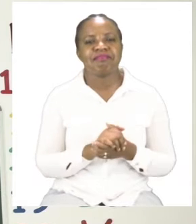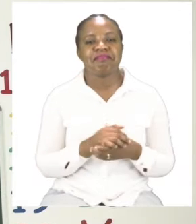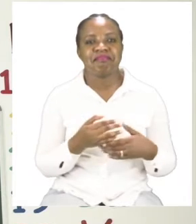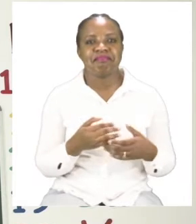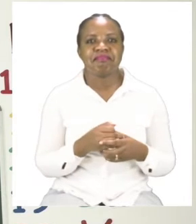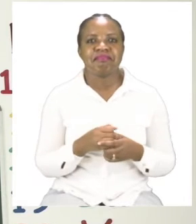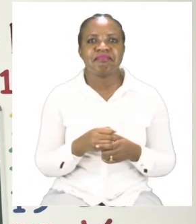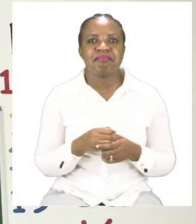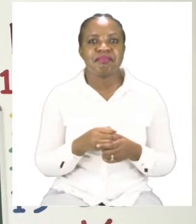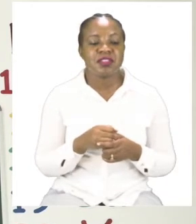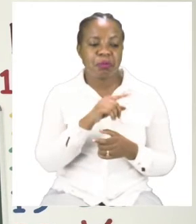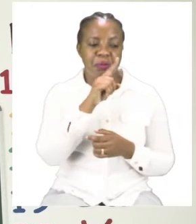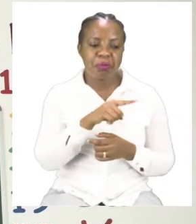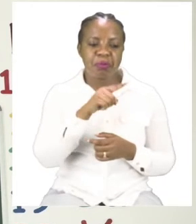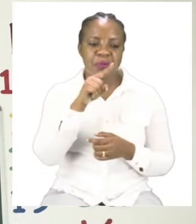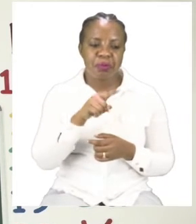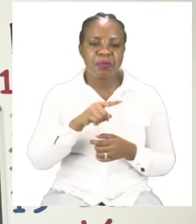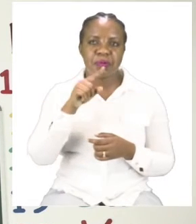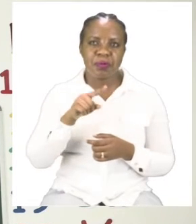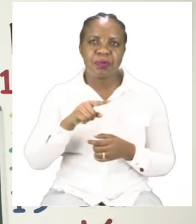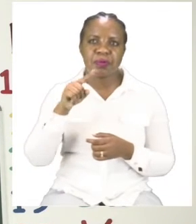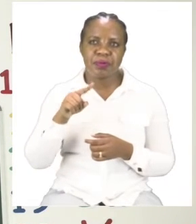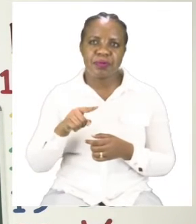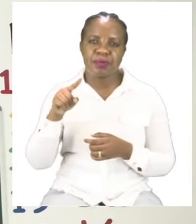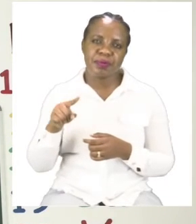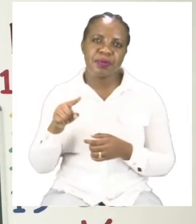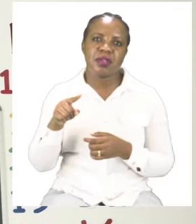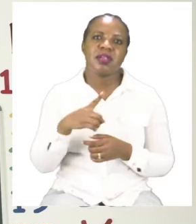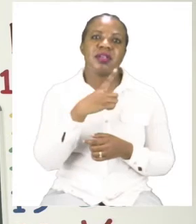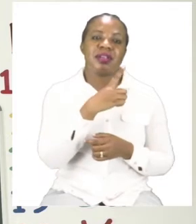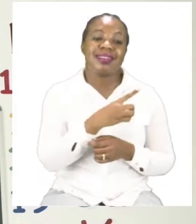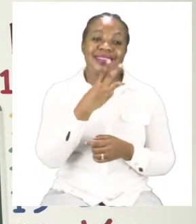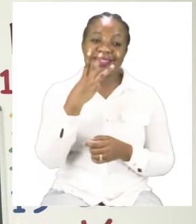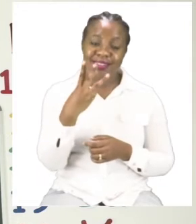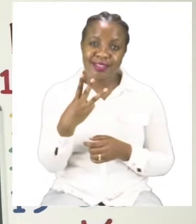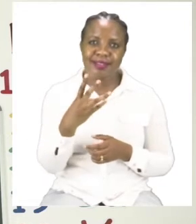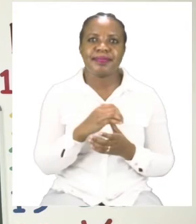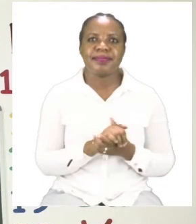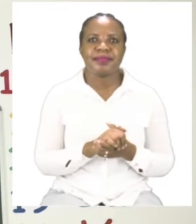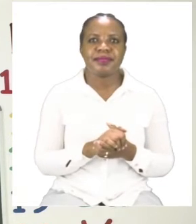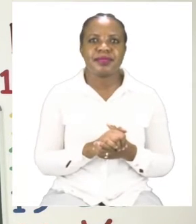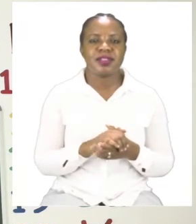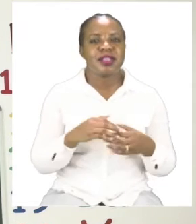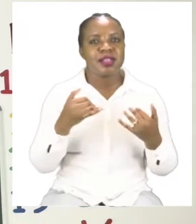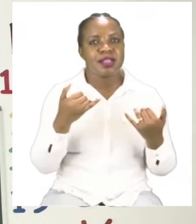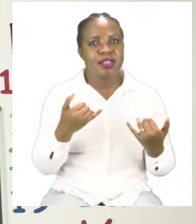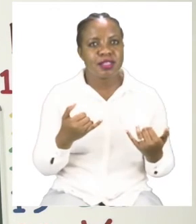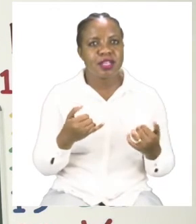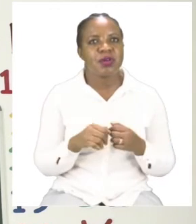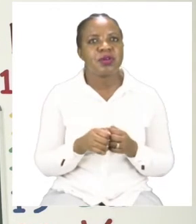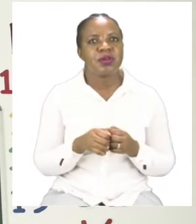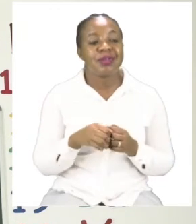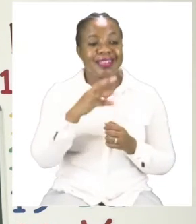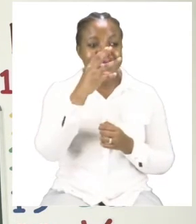13. So we have 13 little sticks. Now we need to take